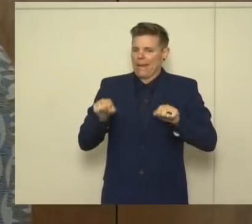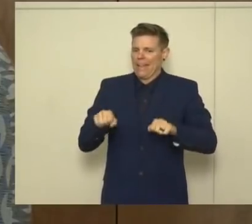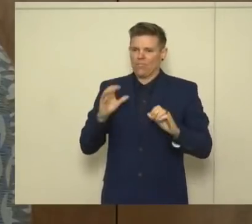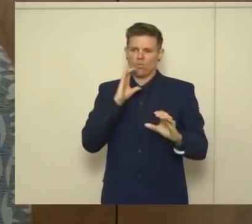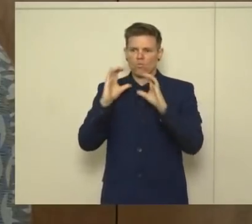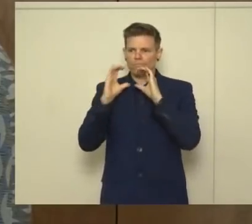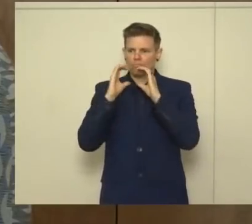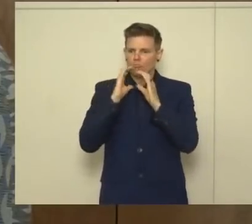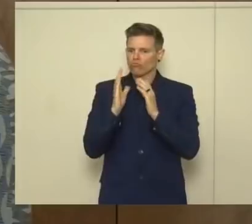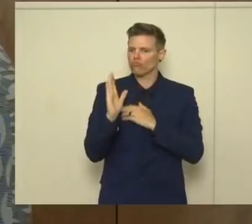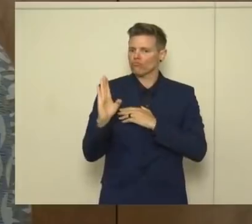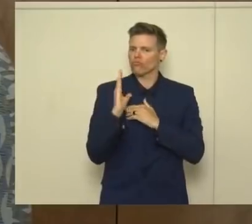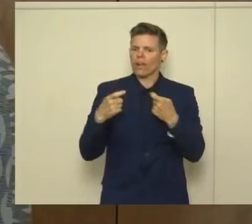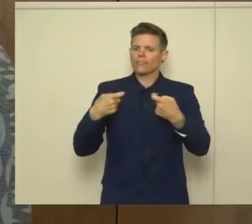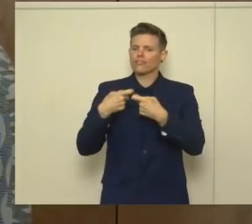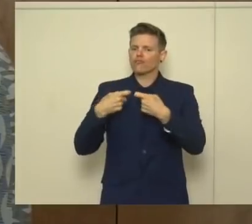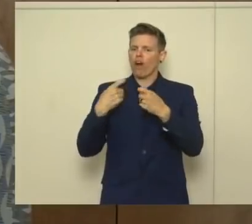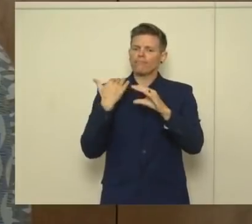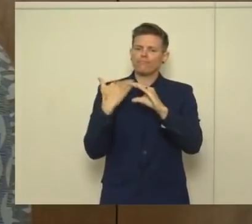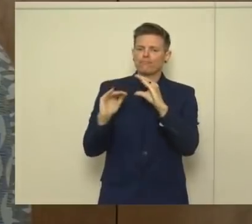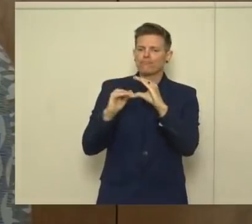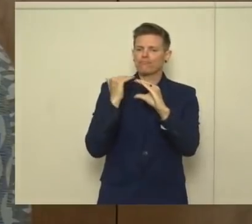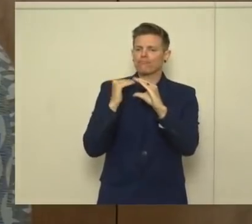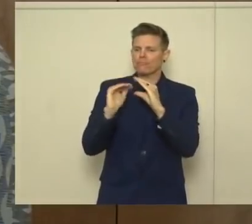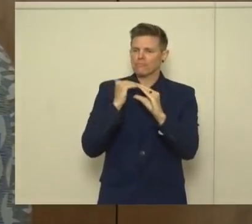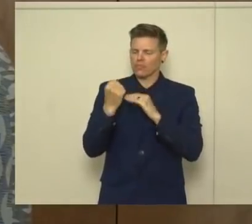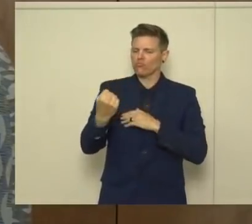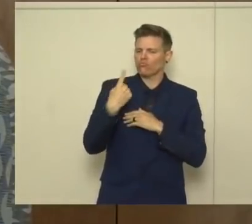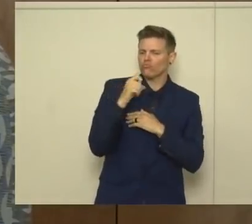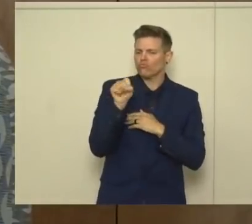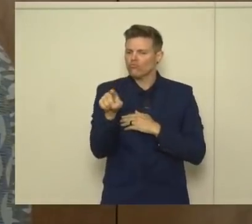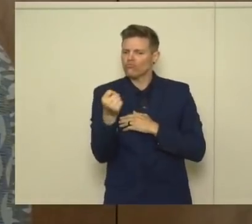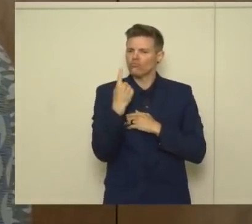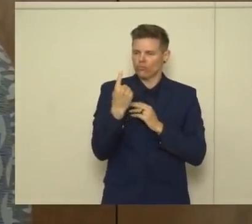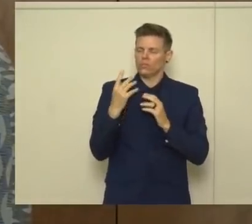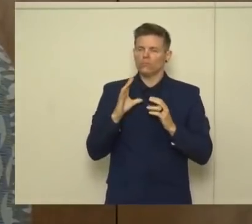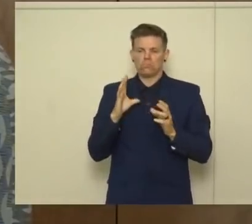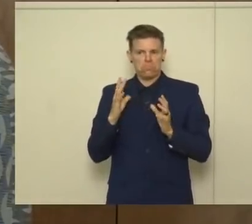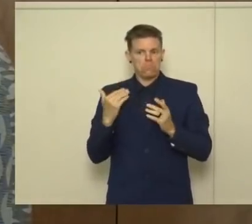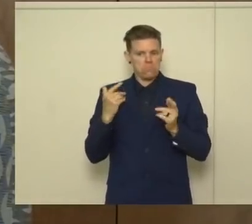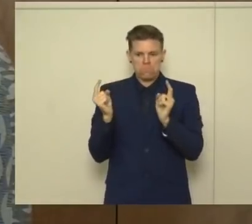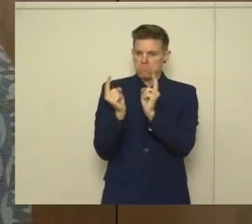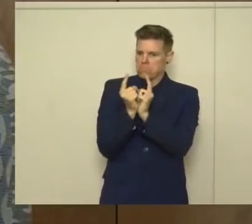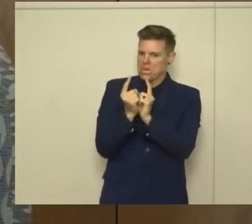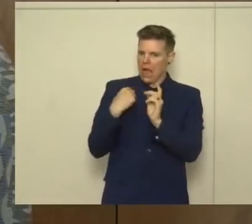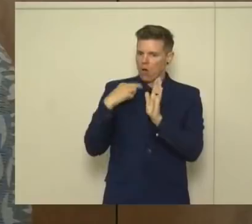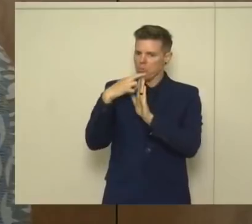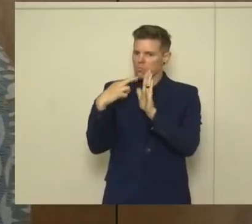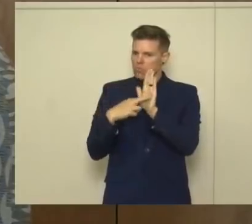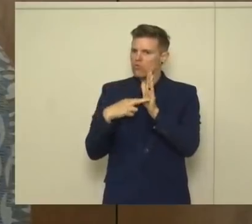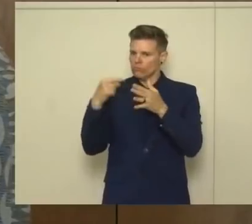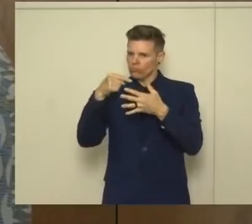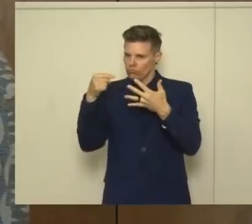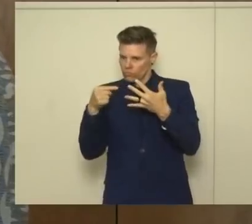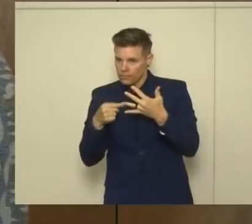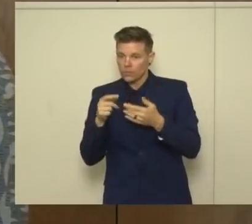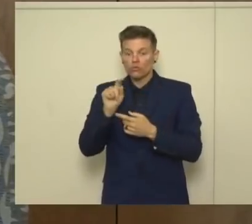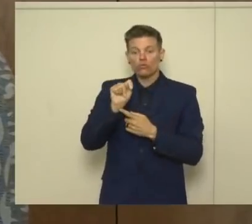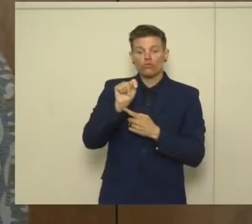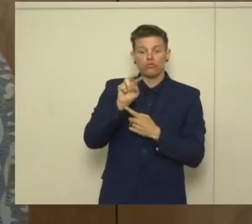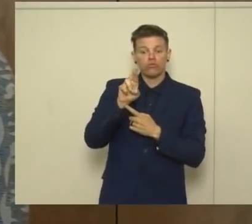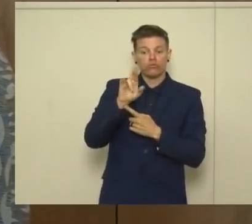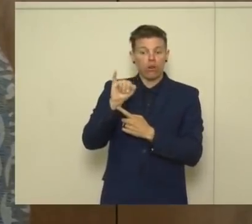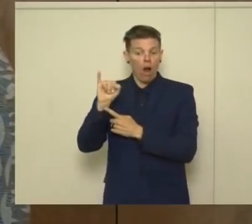that meets our standards of delivery of information. So TriCore and the New Mexico State Lab can do